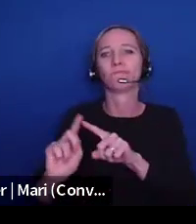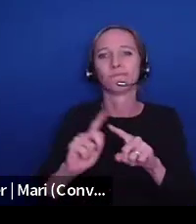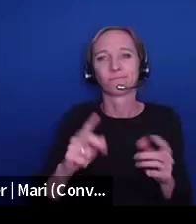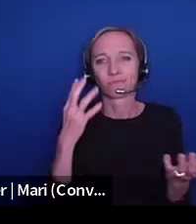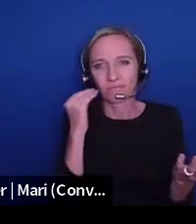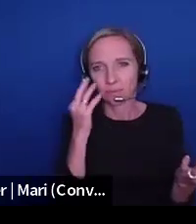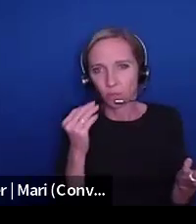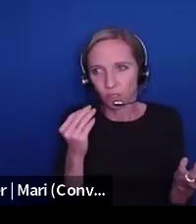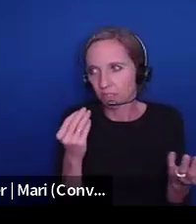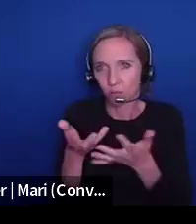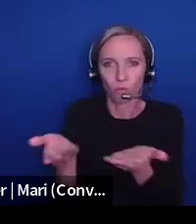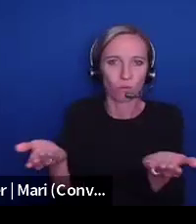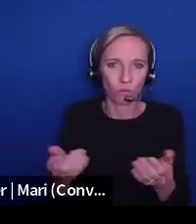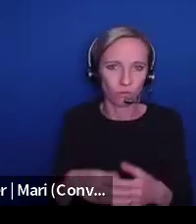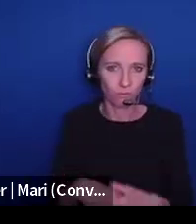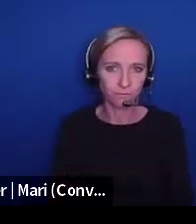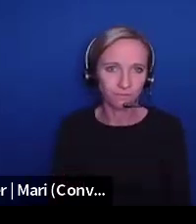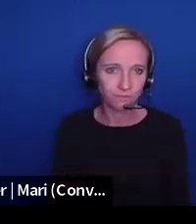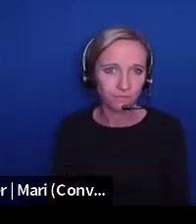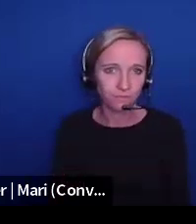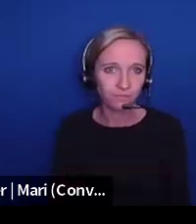experiences in the world.